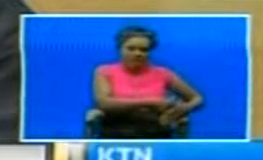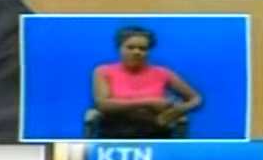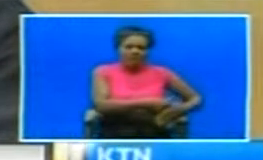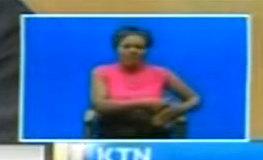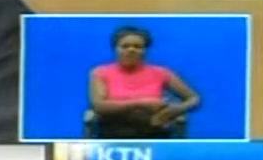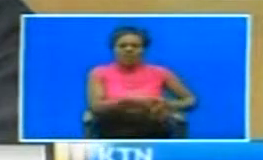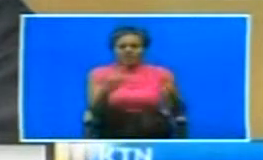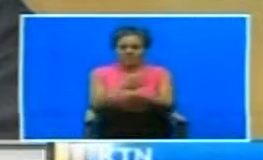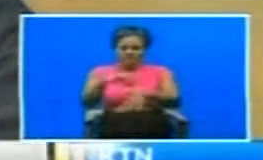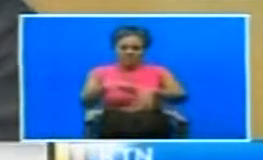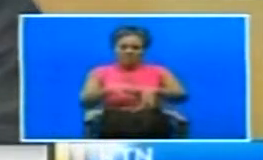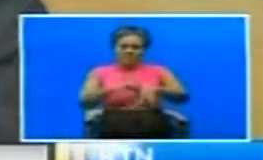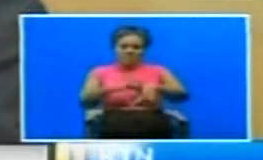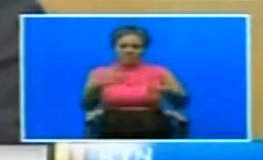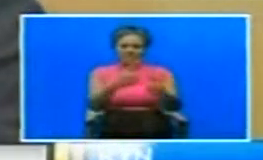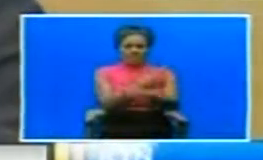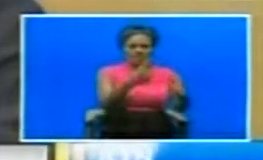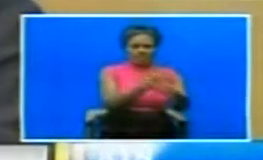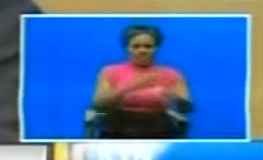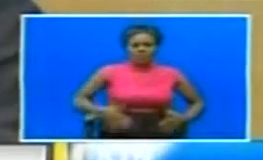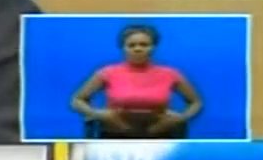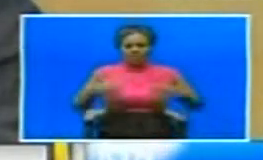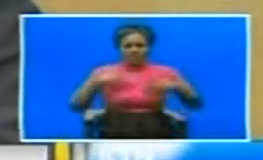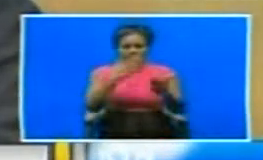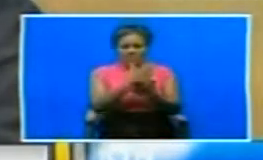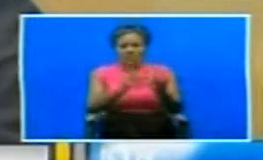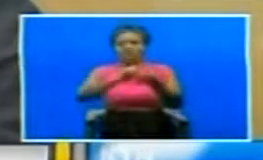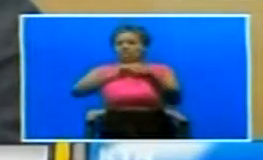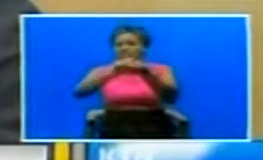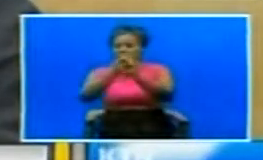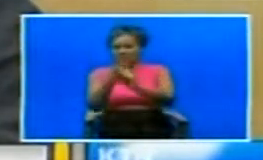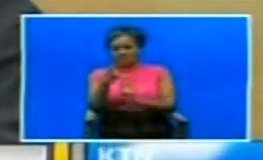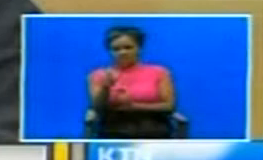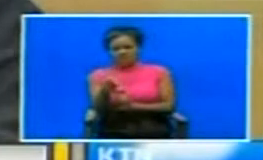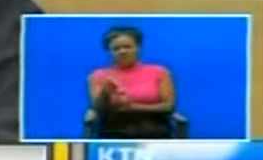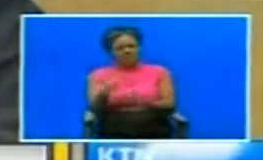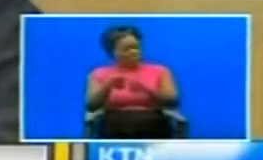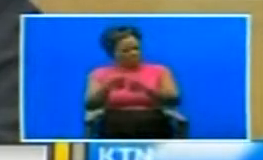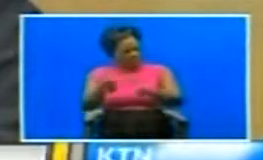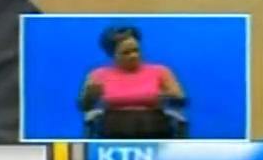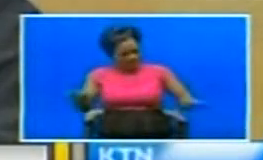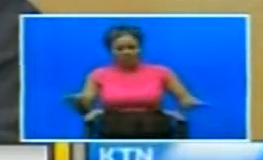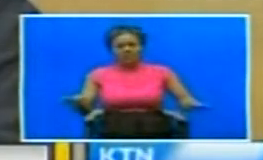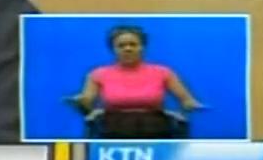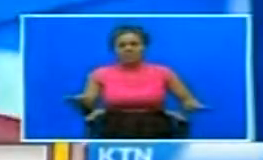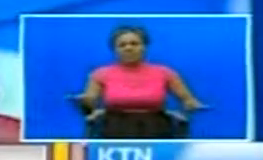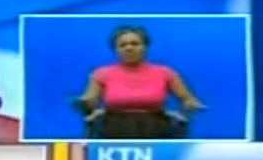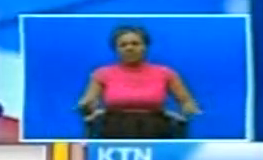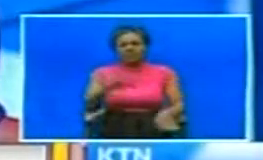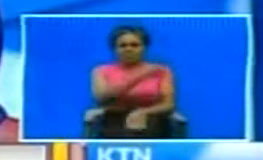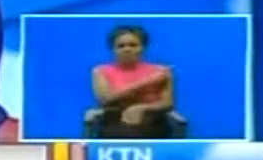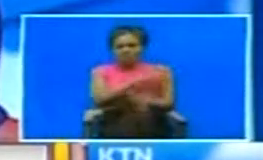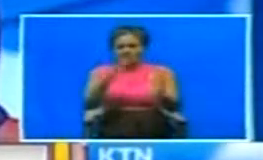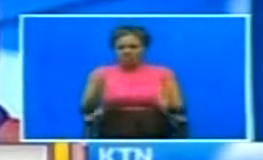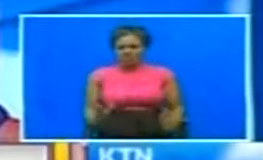their skin, and so forth, and some of those changes are pretty much permanent. Dr. I know you've touched